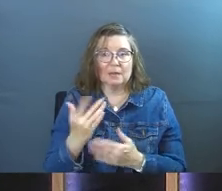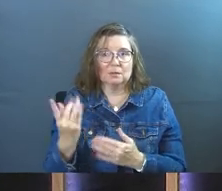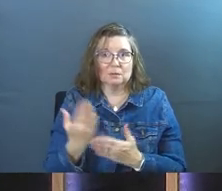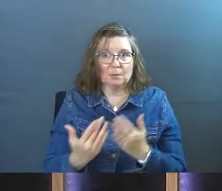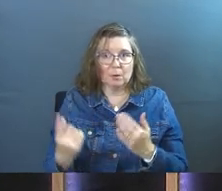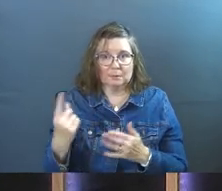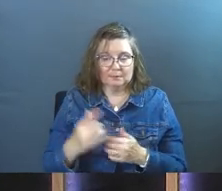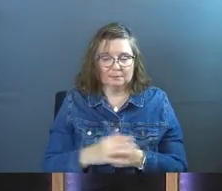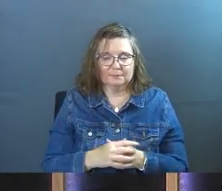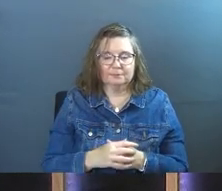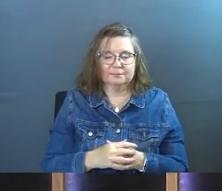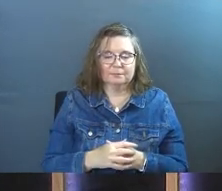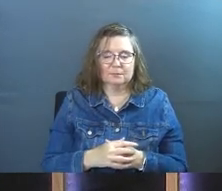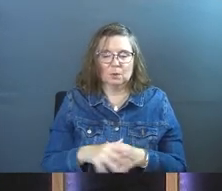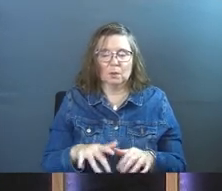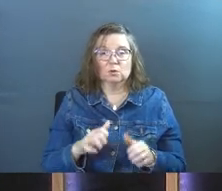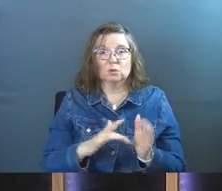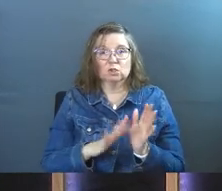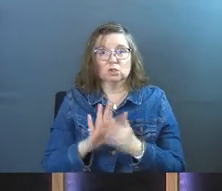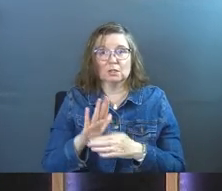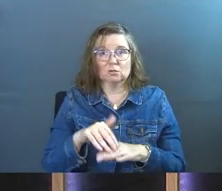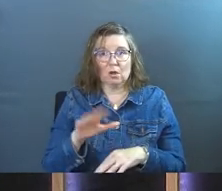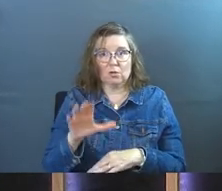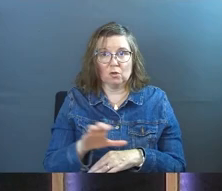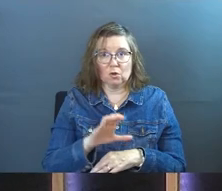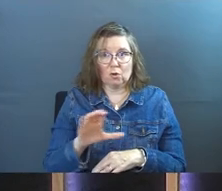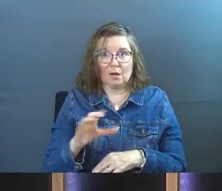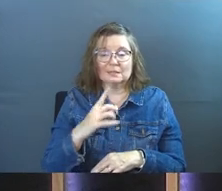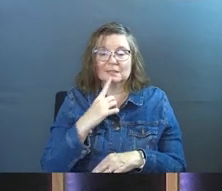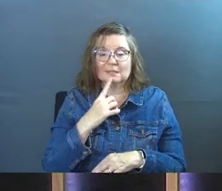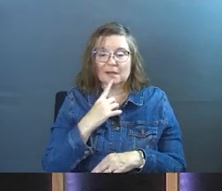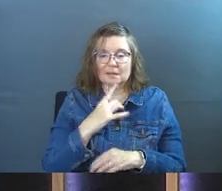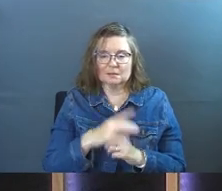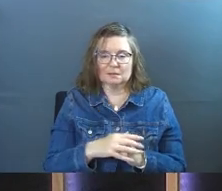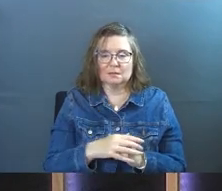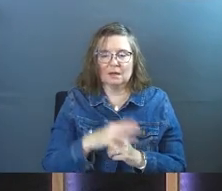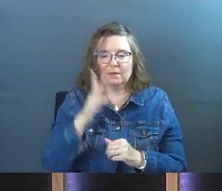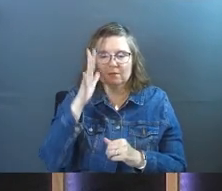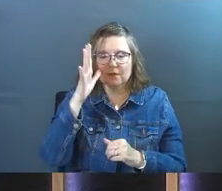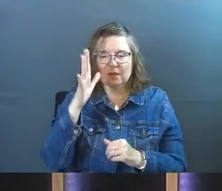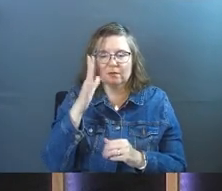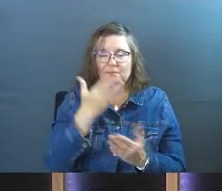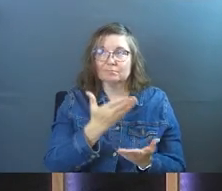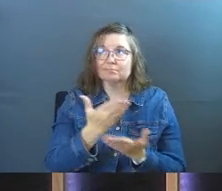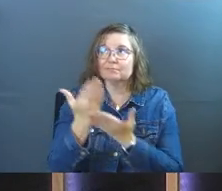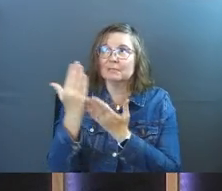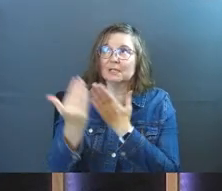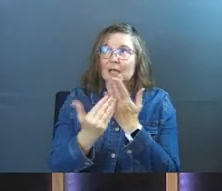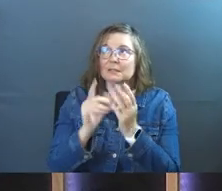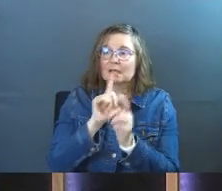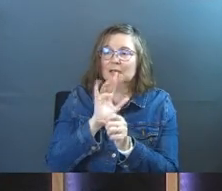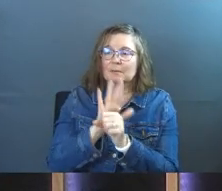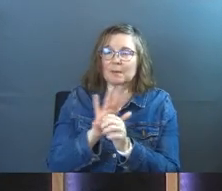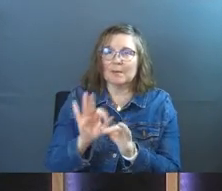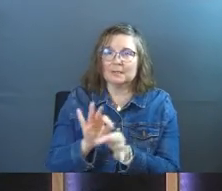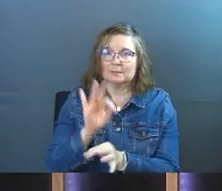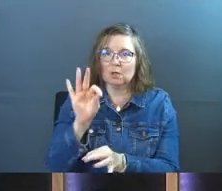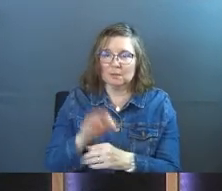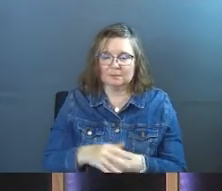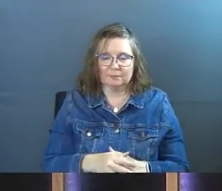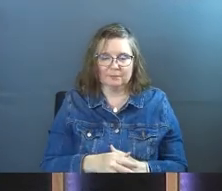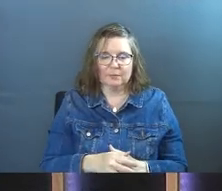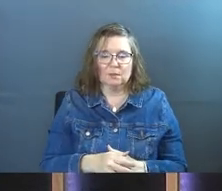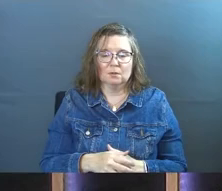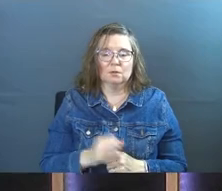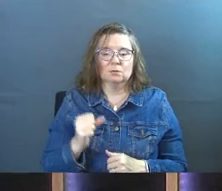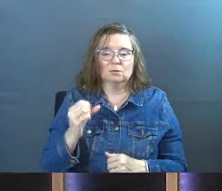someone. And so I took him to Jesus on the cross, and he says, "Father, into your hands I commit my spirit."